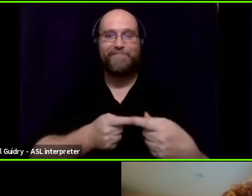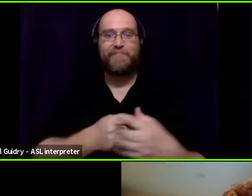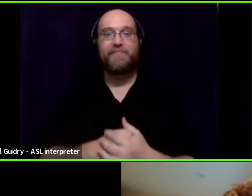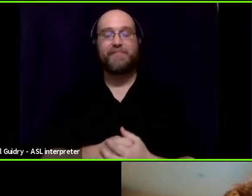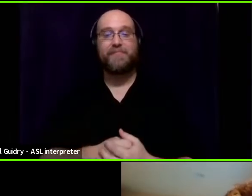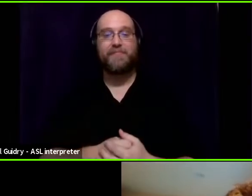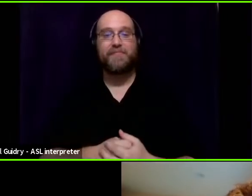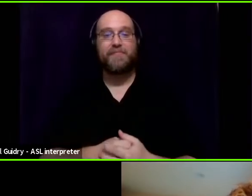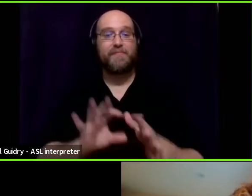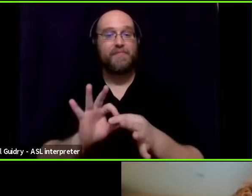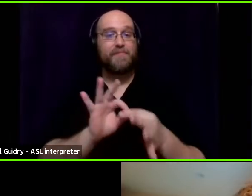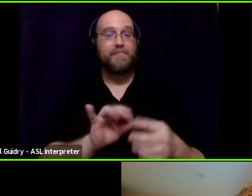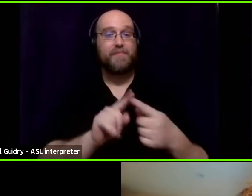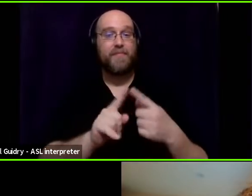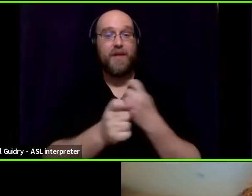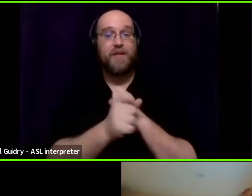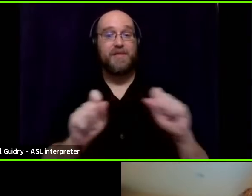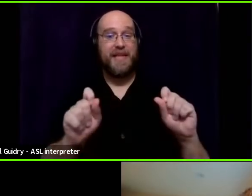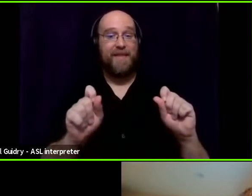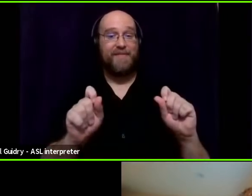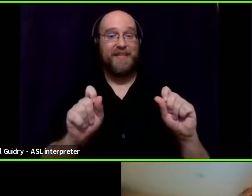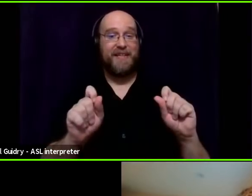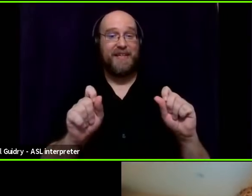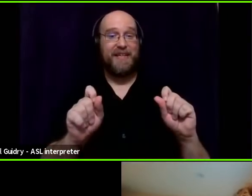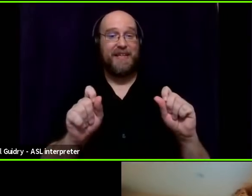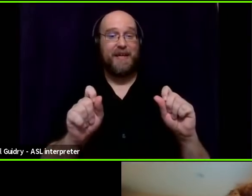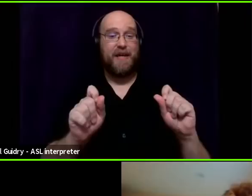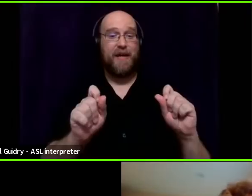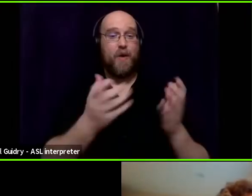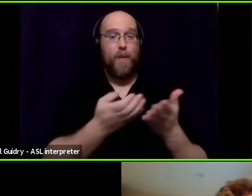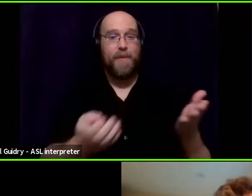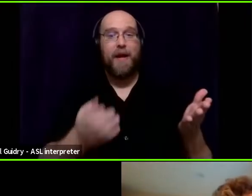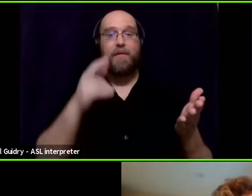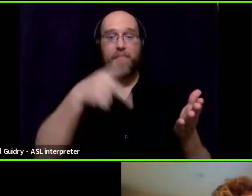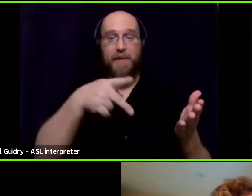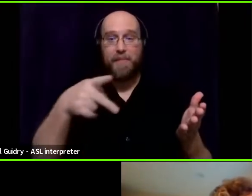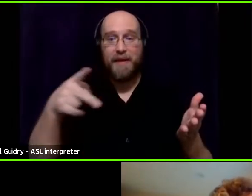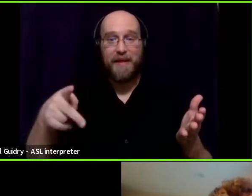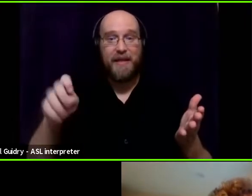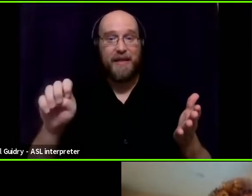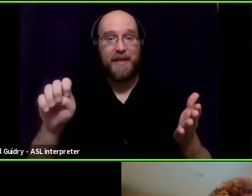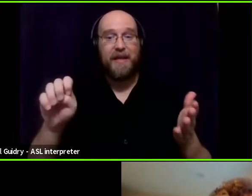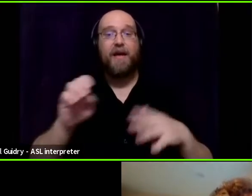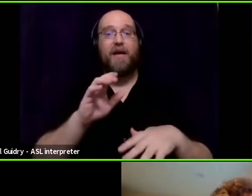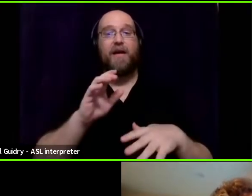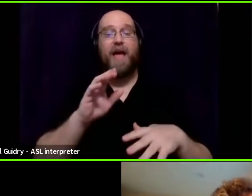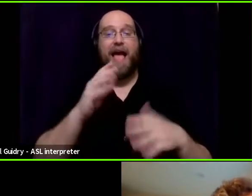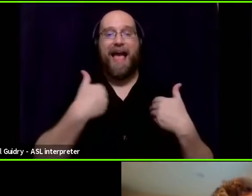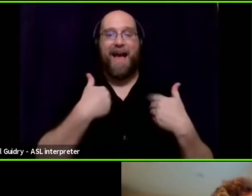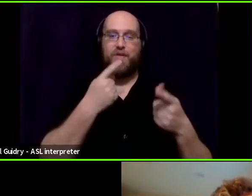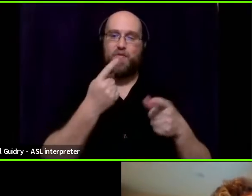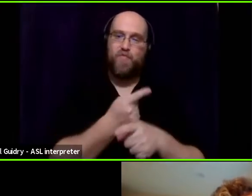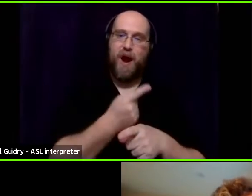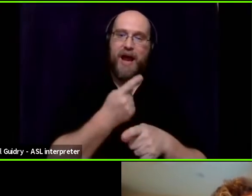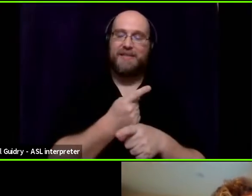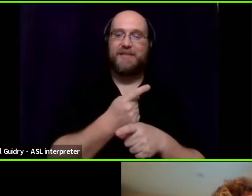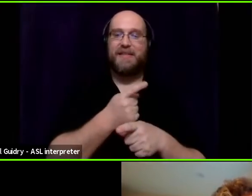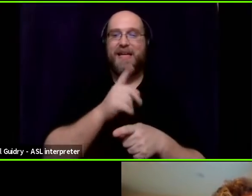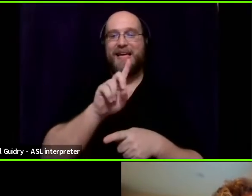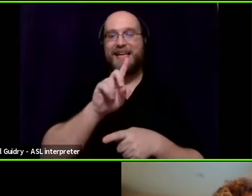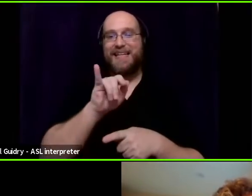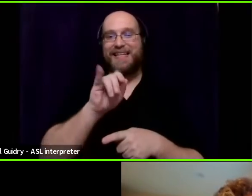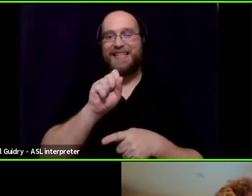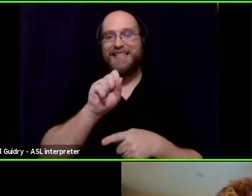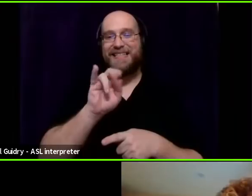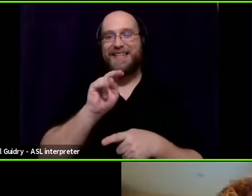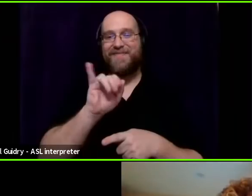safety of PPE being available, having the right disinfecting and